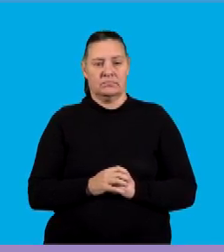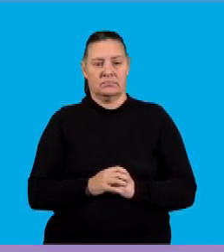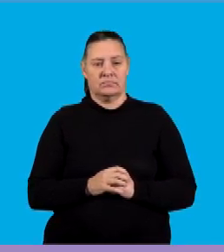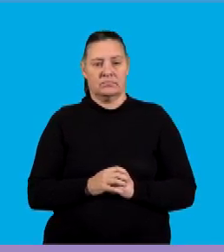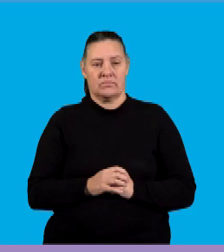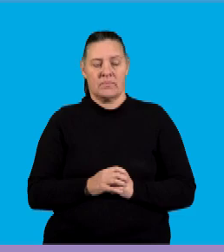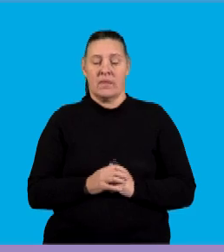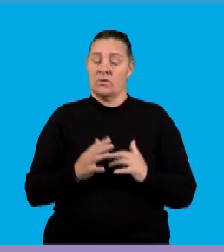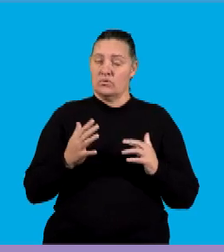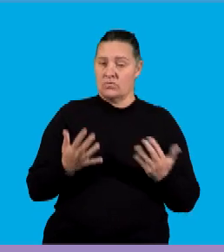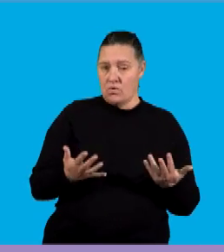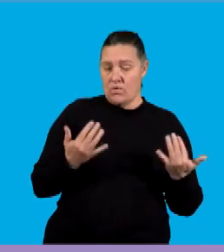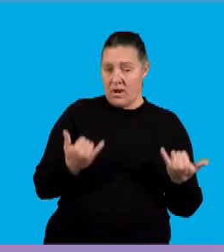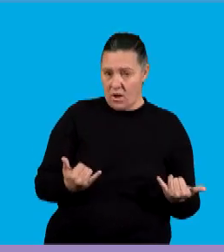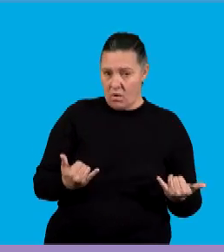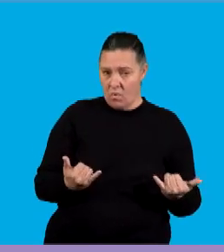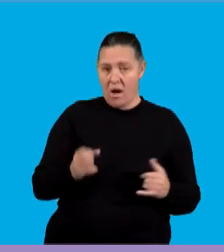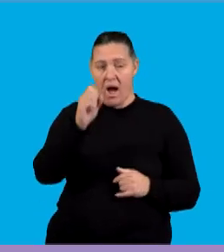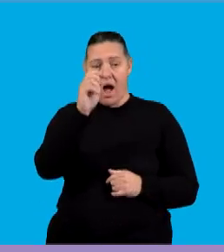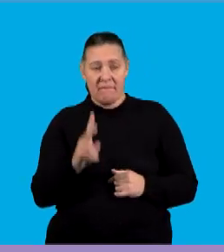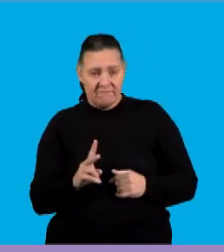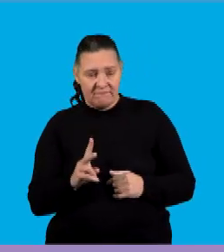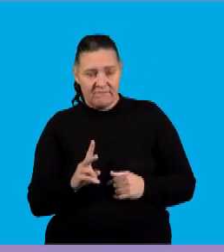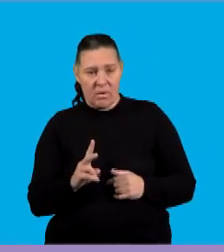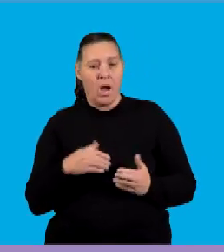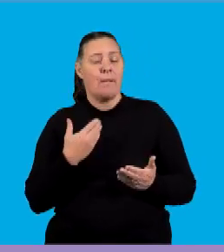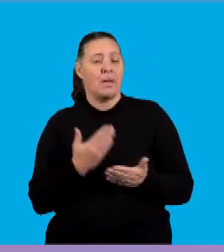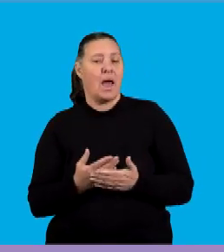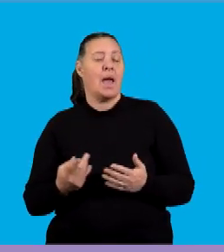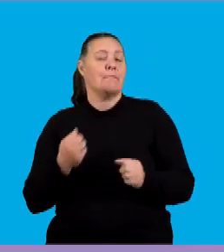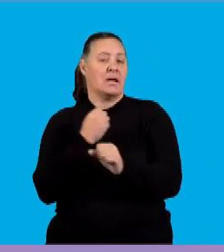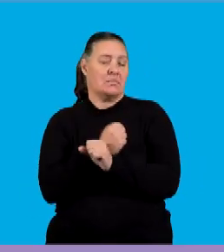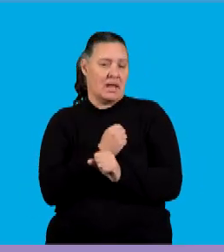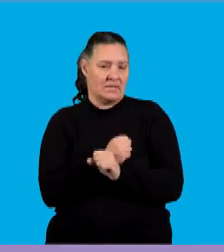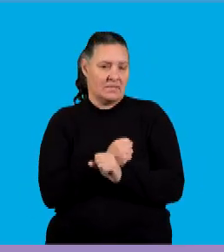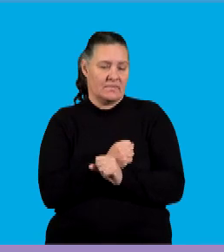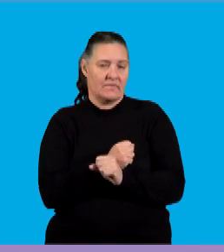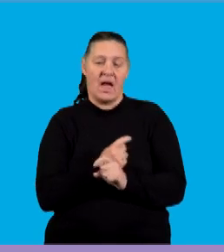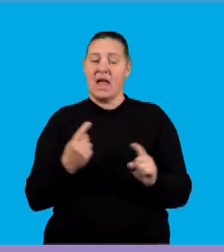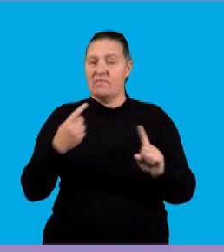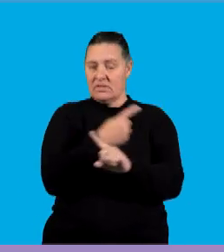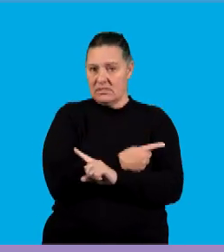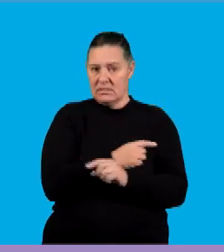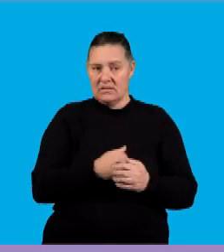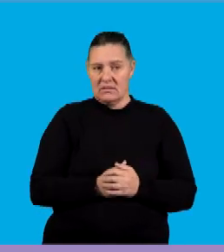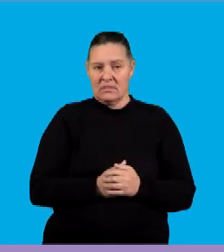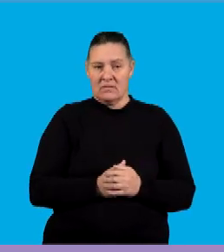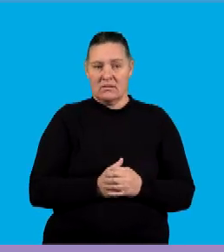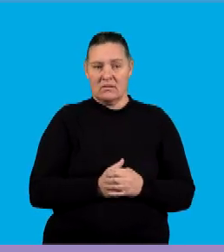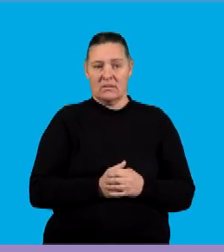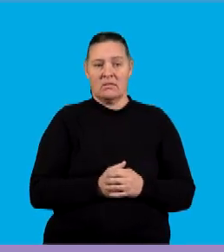the multiplicative inverse. Multiplicative inverse of 1/2 is 2. So we are going to